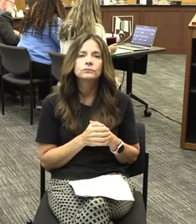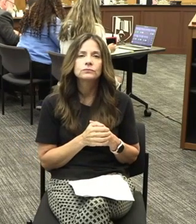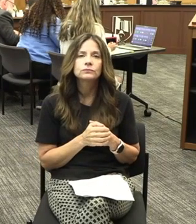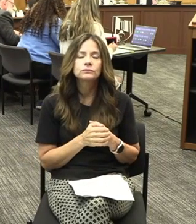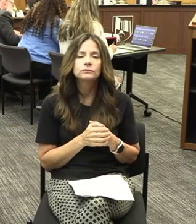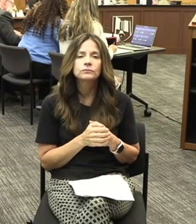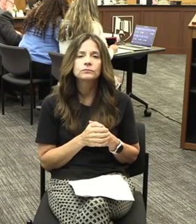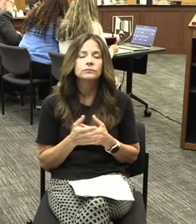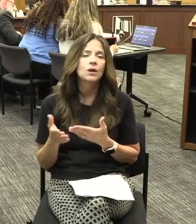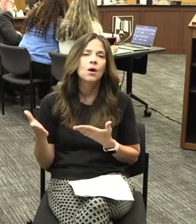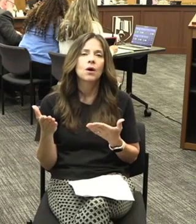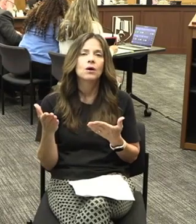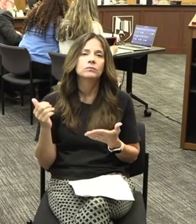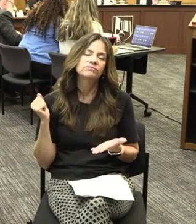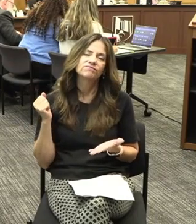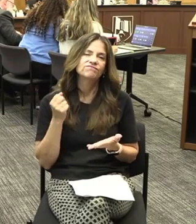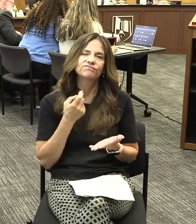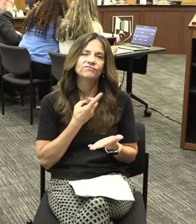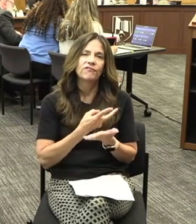motion fails.